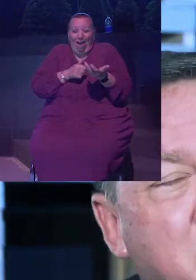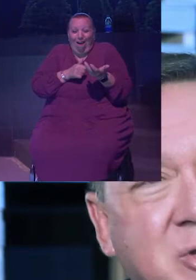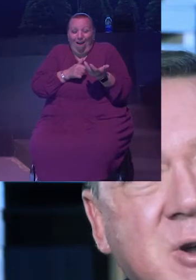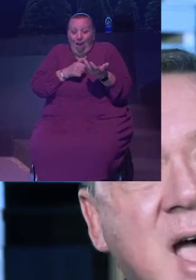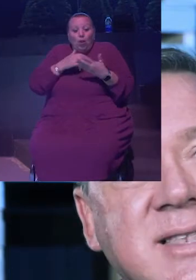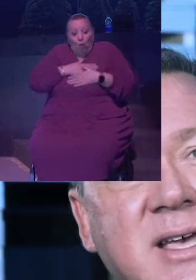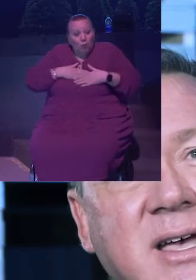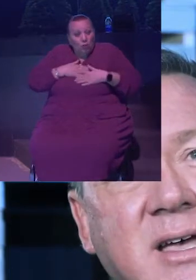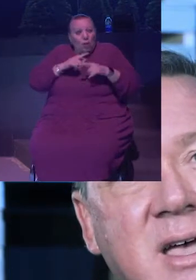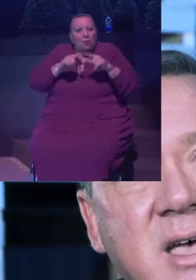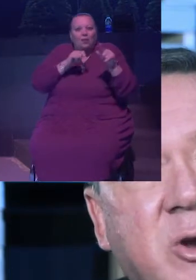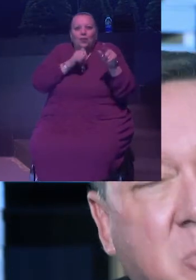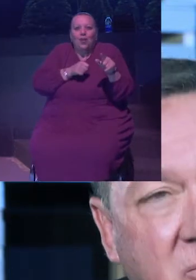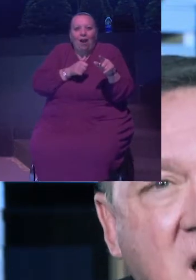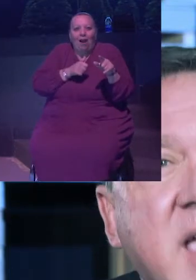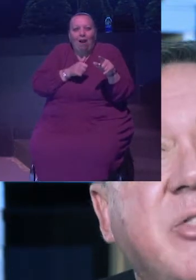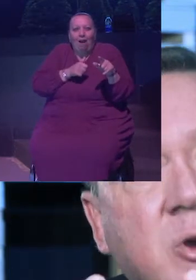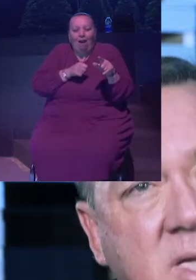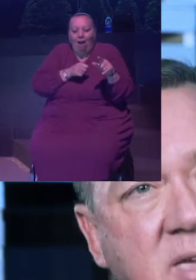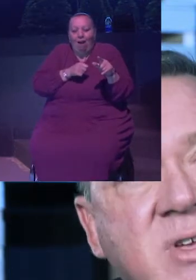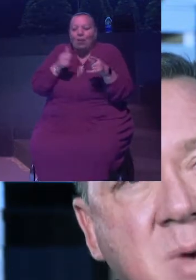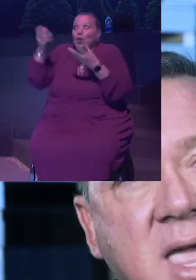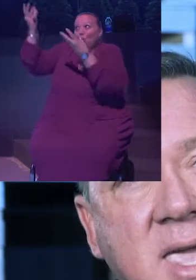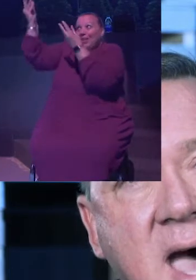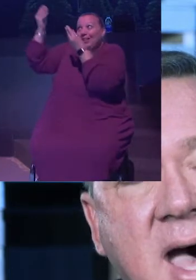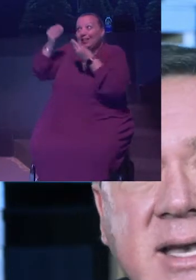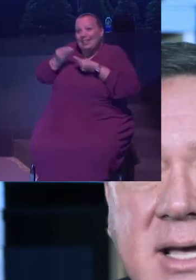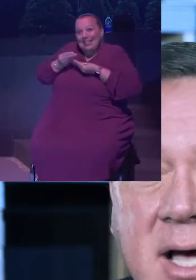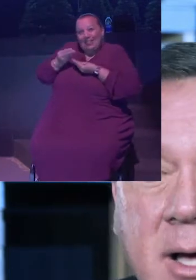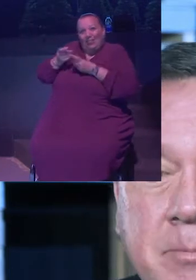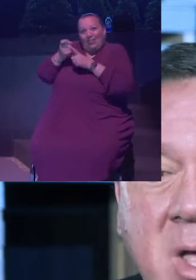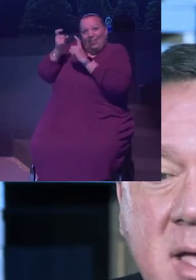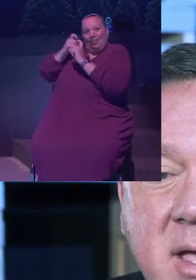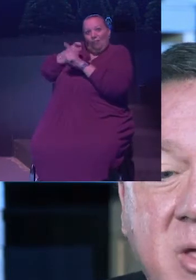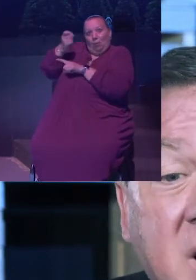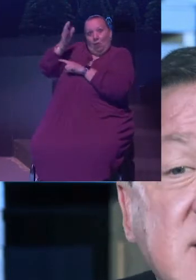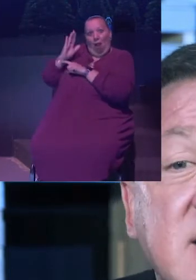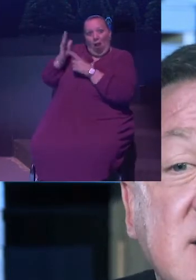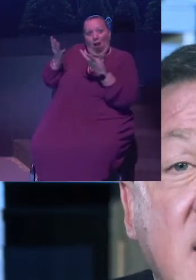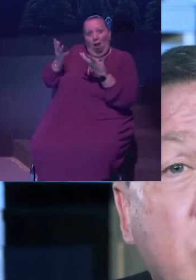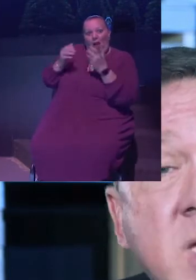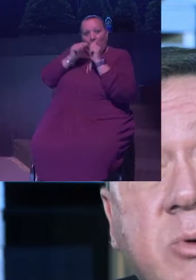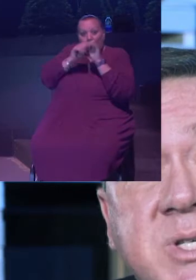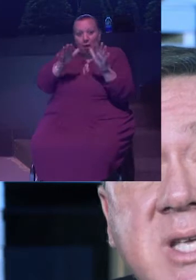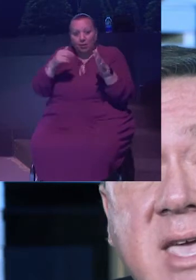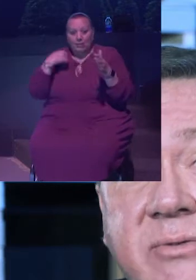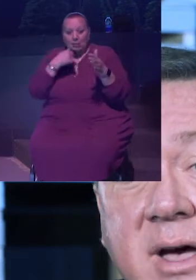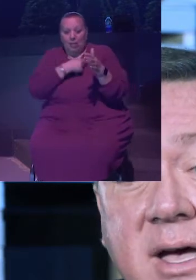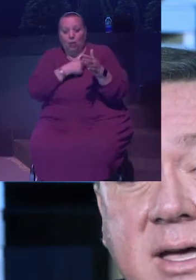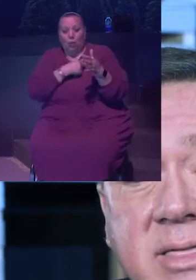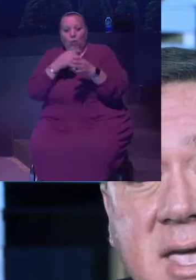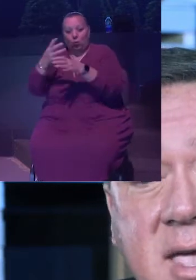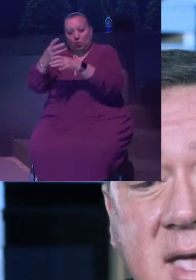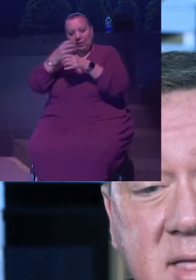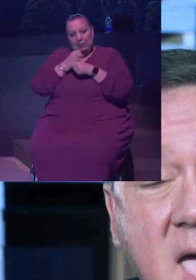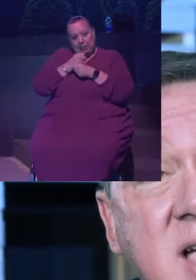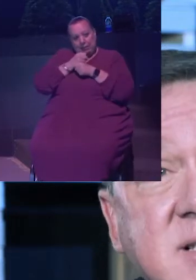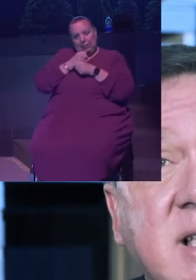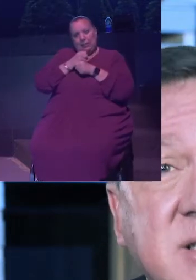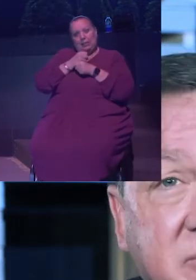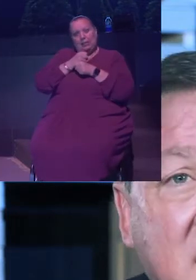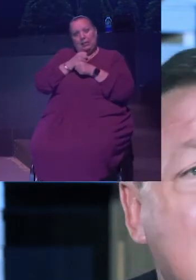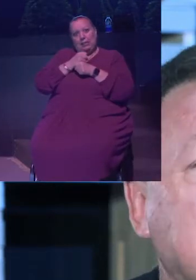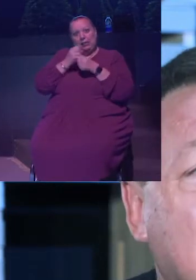are appreciated, but they're not, they're provided, they're given by God. The blessings that we receive